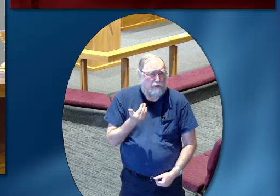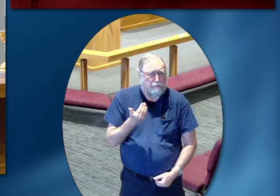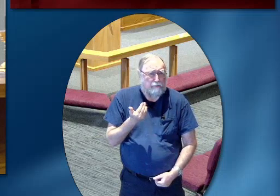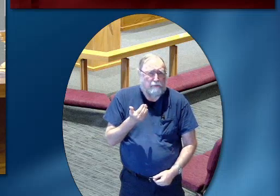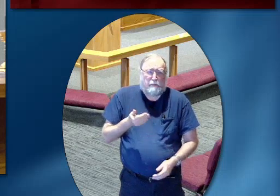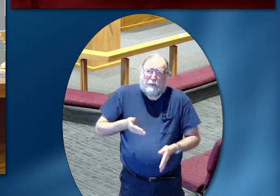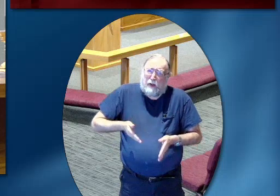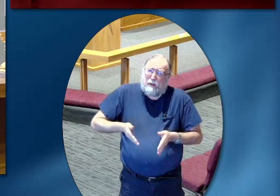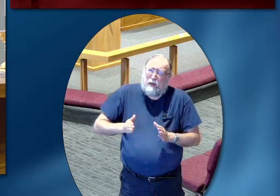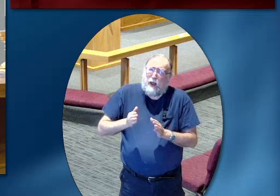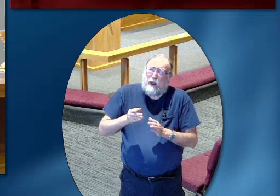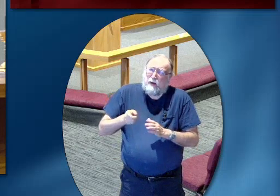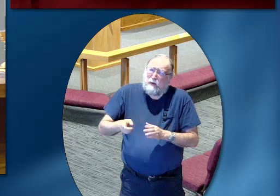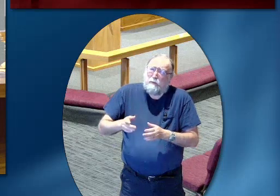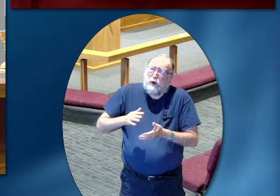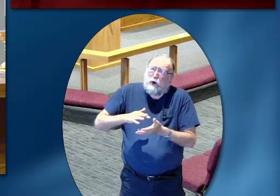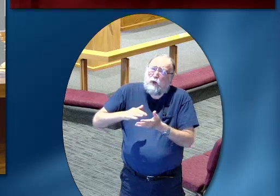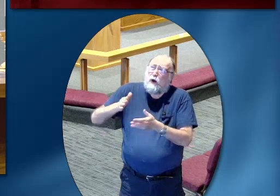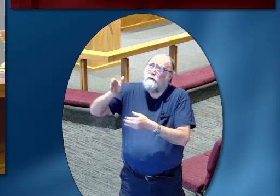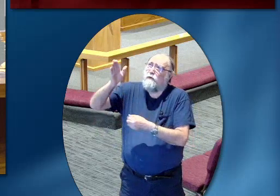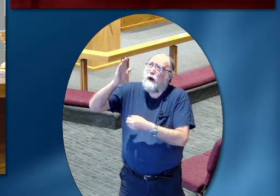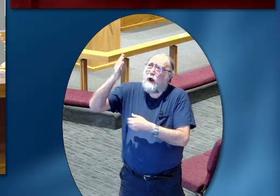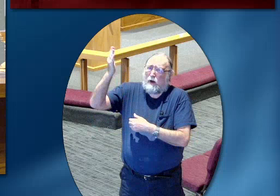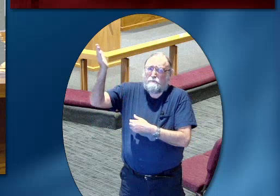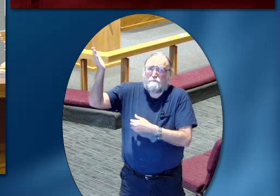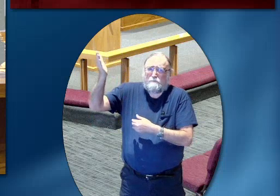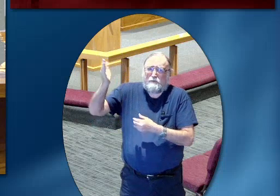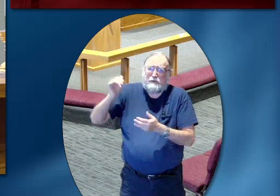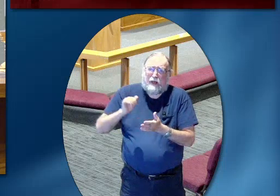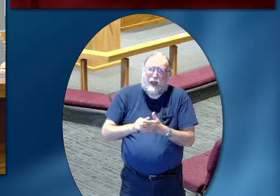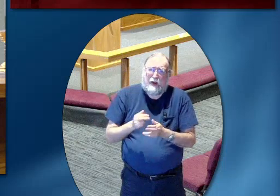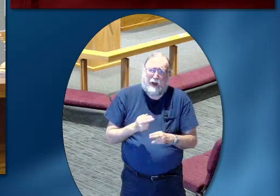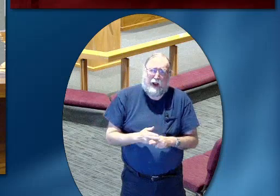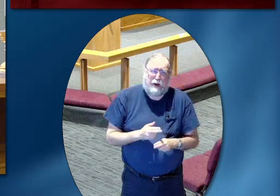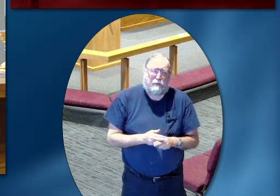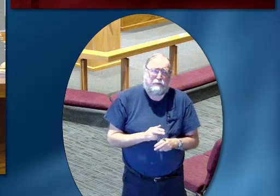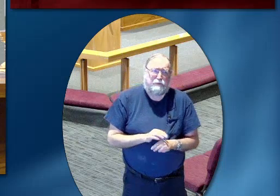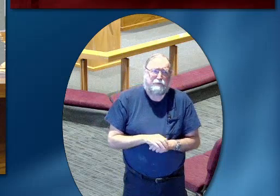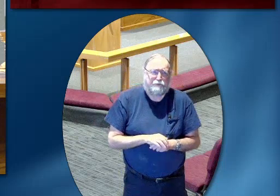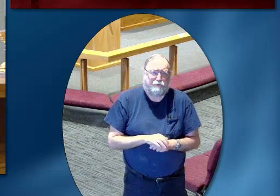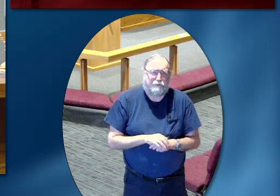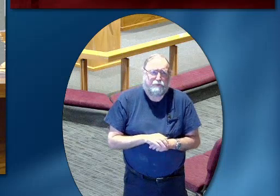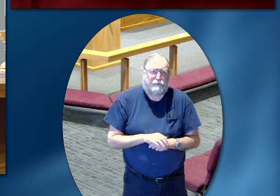ashamed, but let him glorify God in that name.